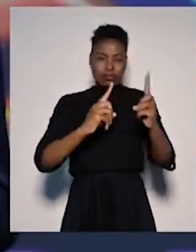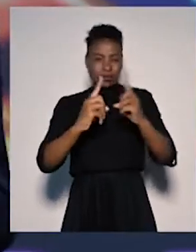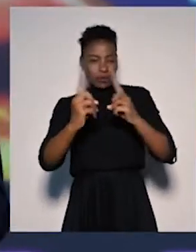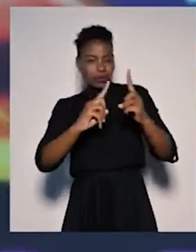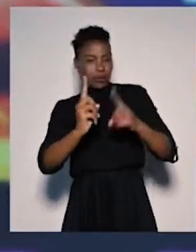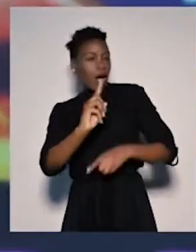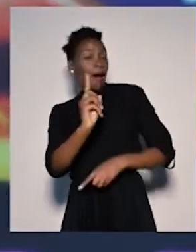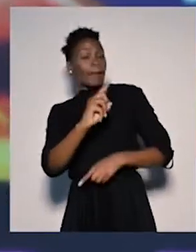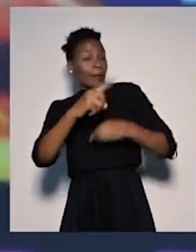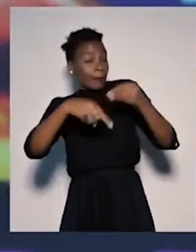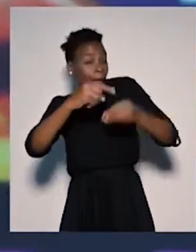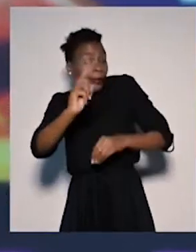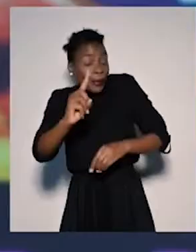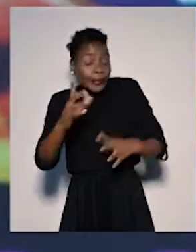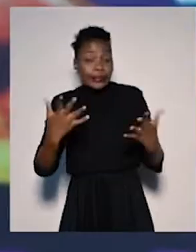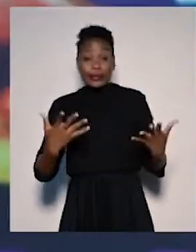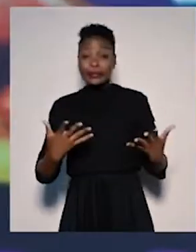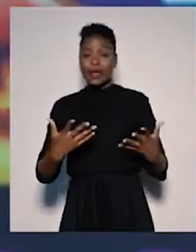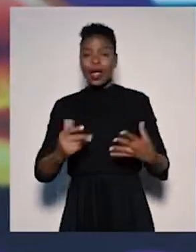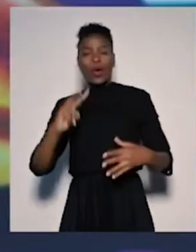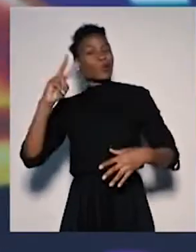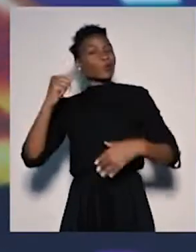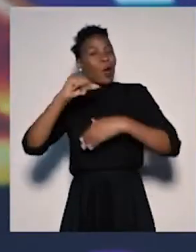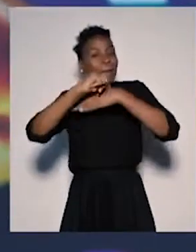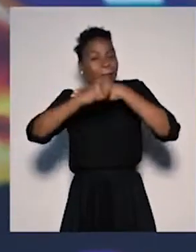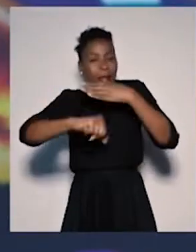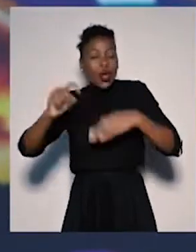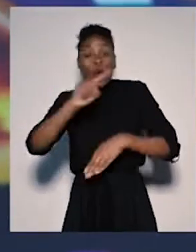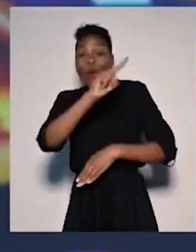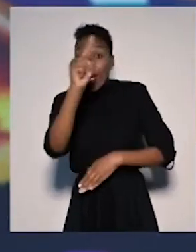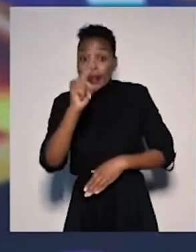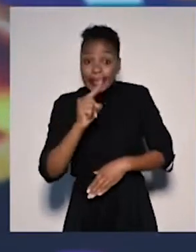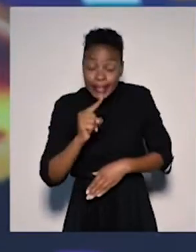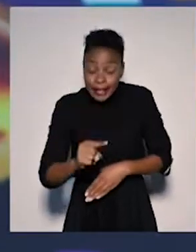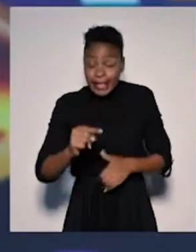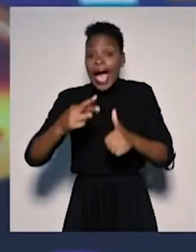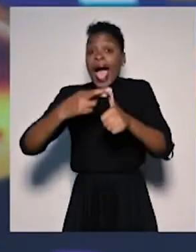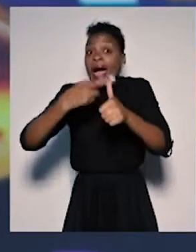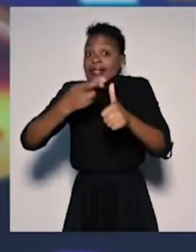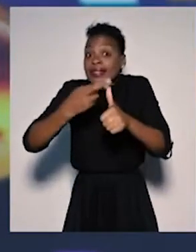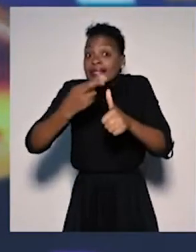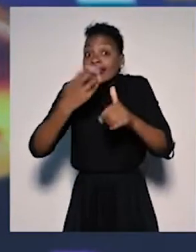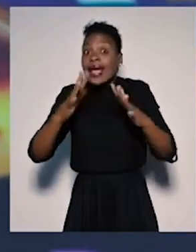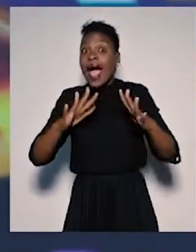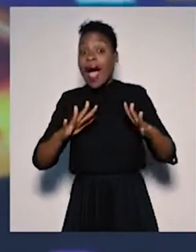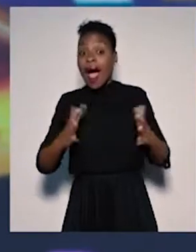last 2 months. And the question we want to answer this month is,